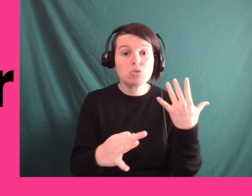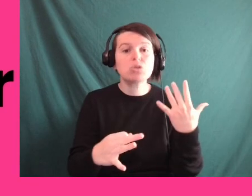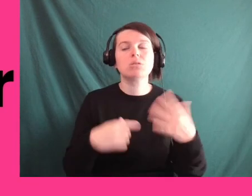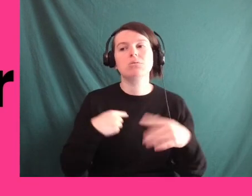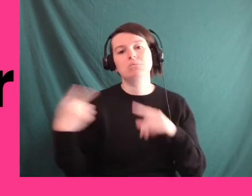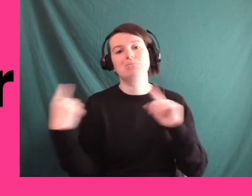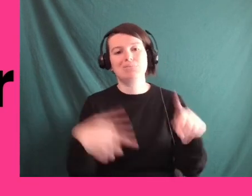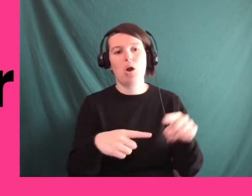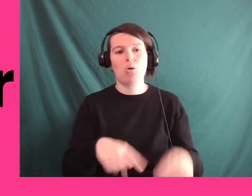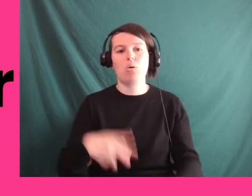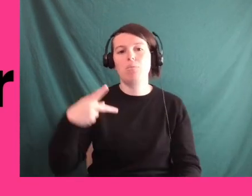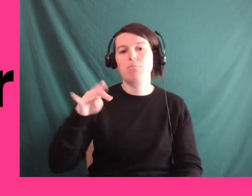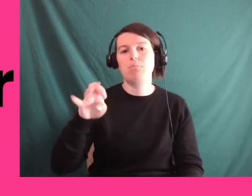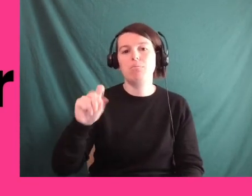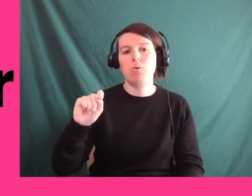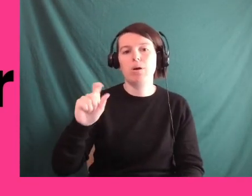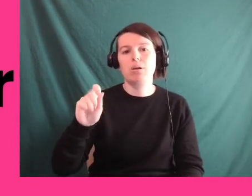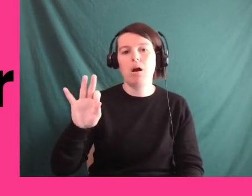It's